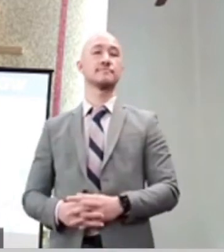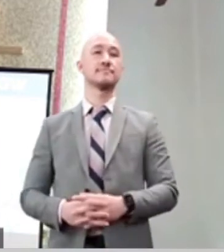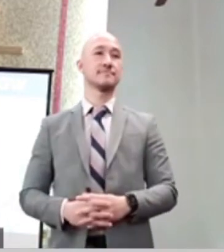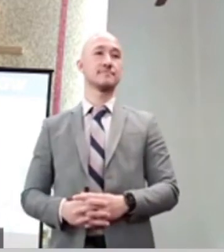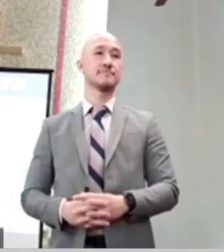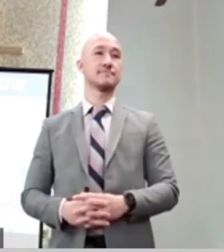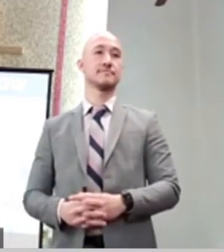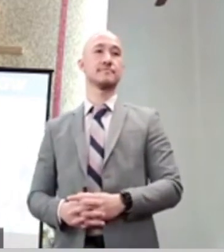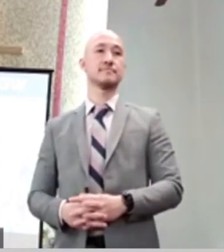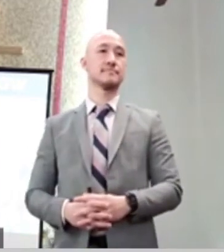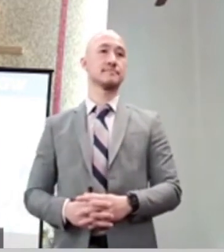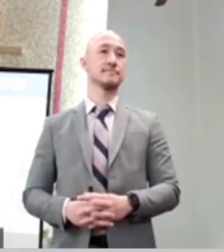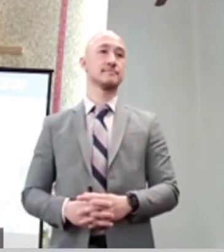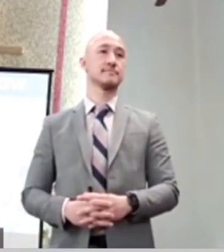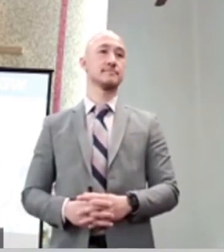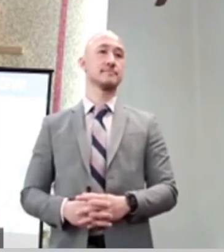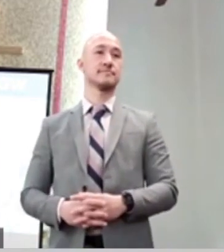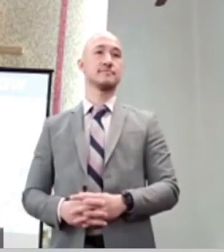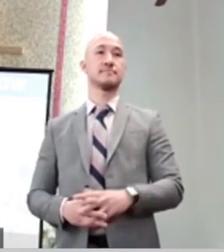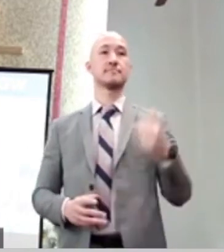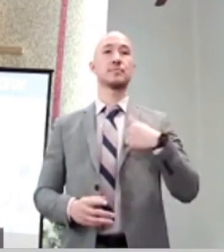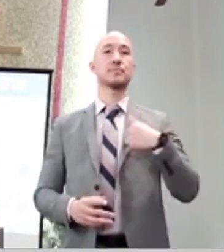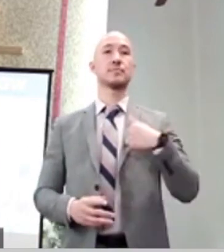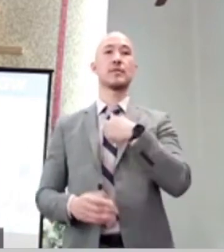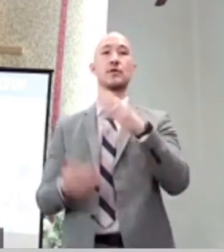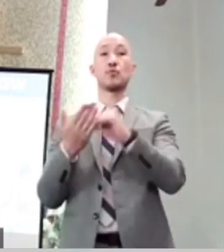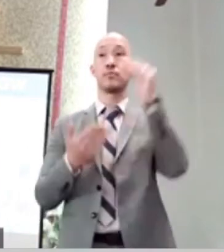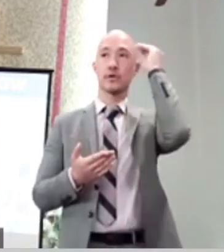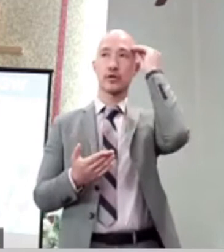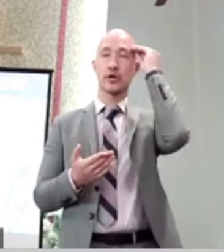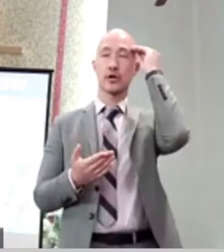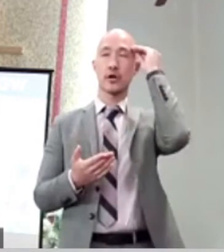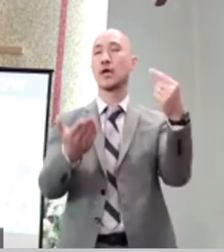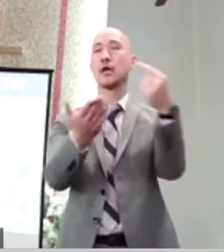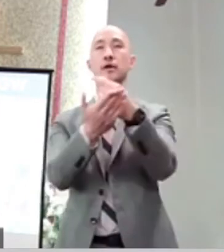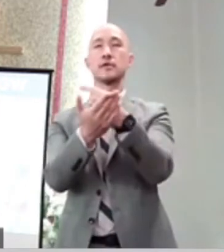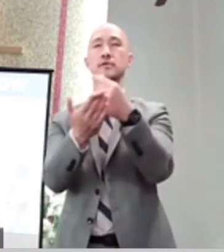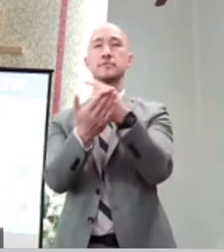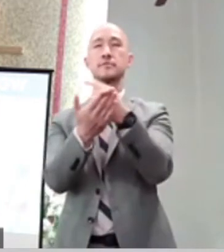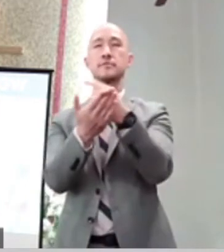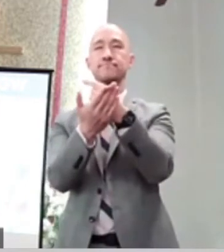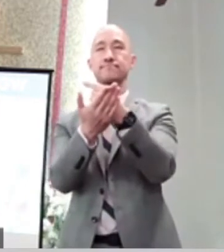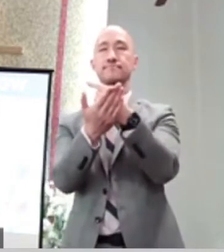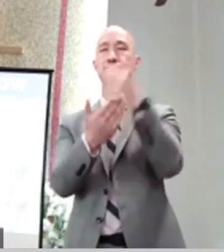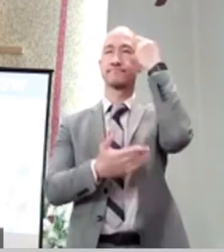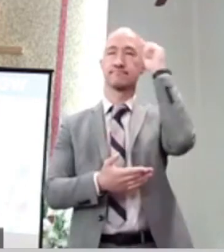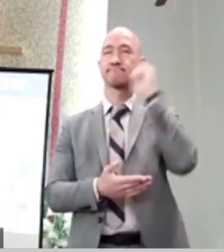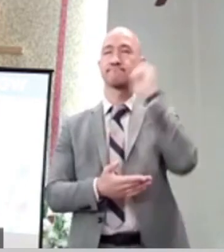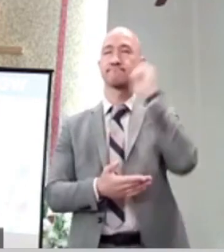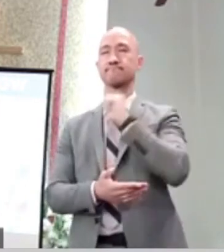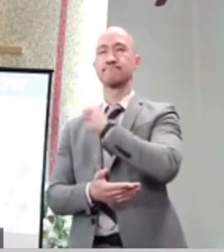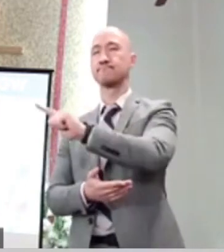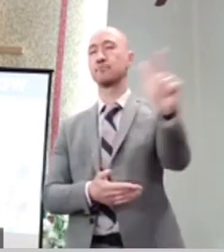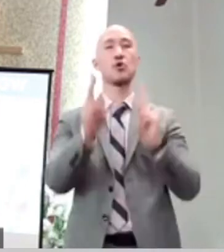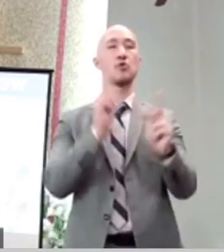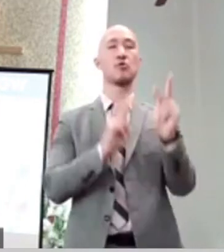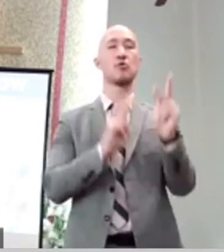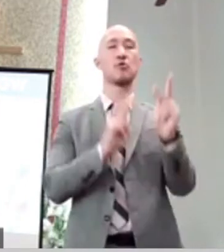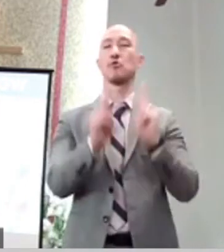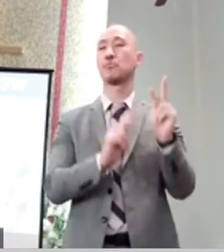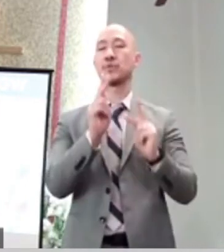is saying here is that the gospel is really for everybody. It doesn't matter who or what the person has